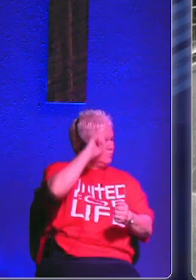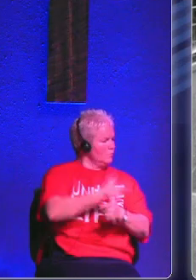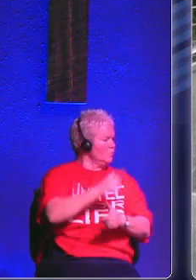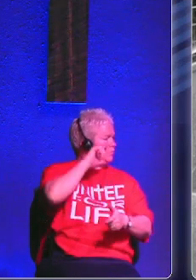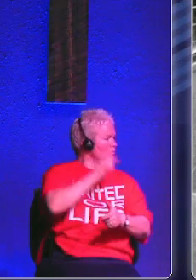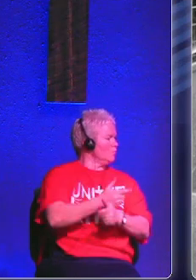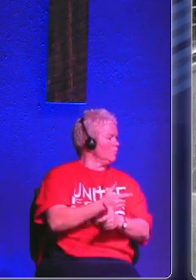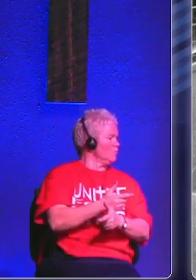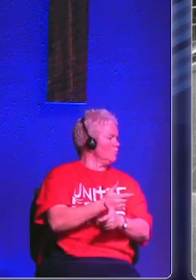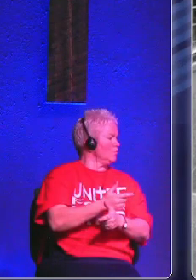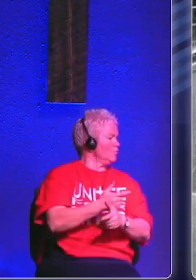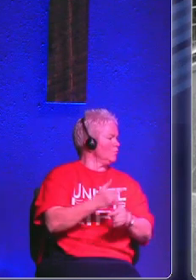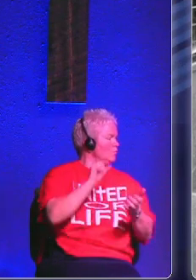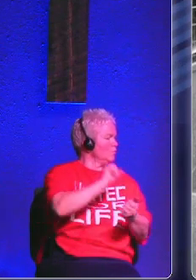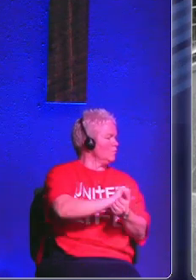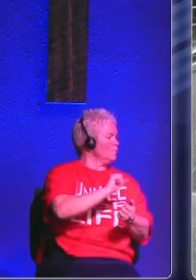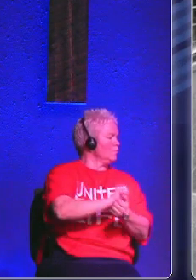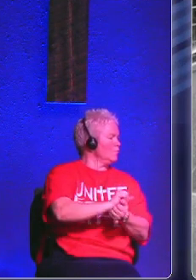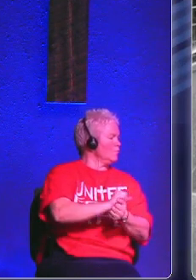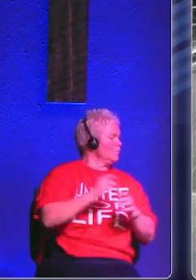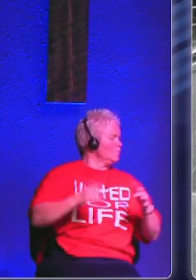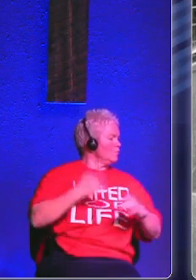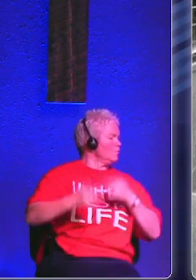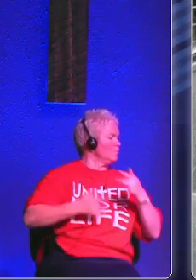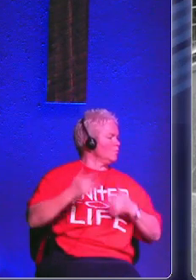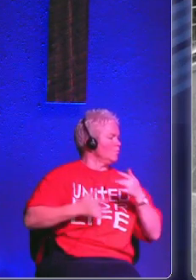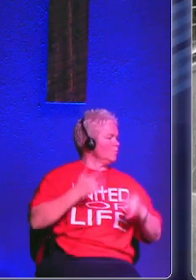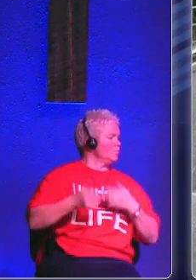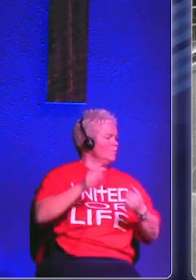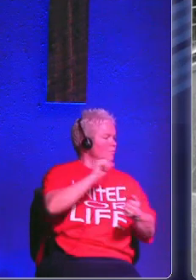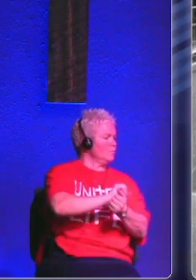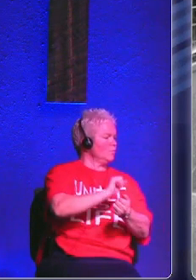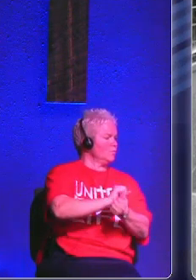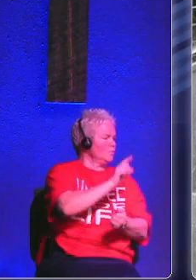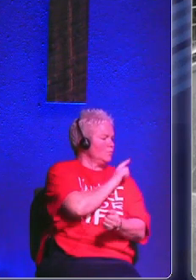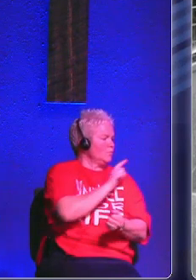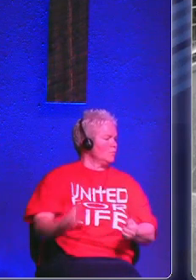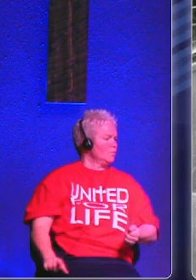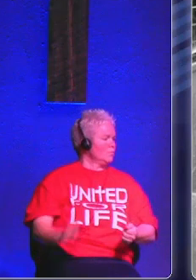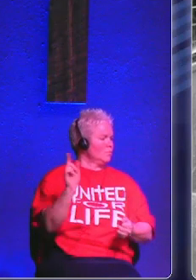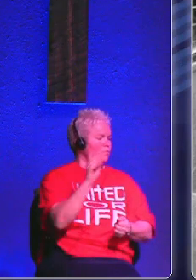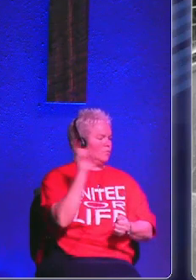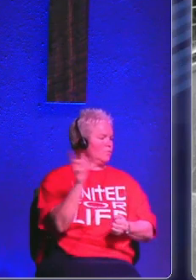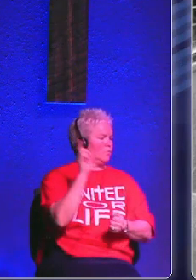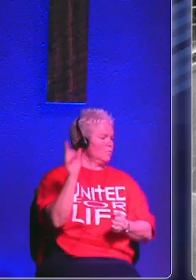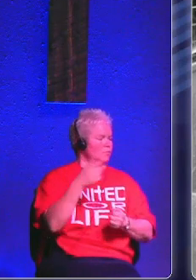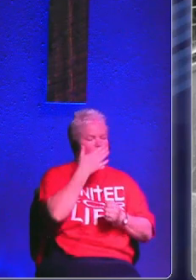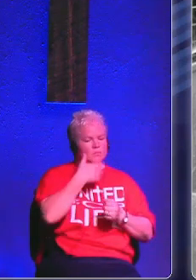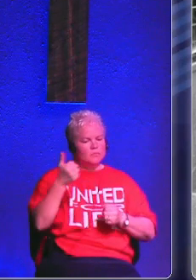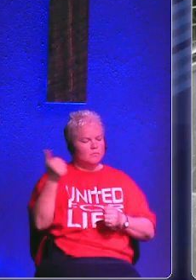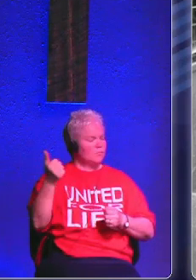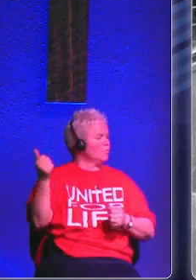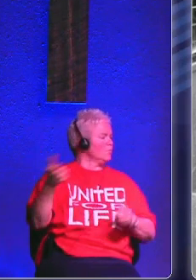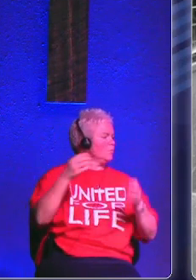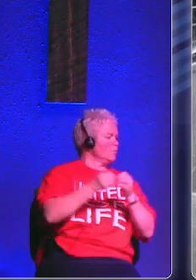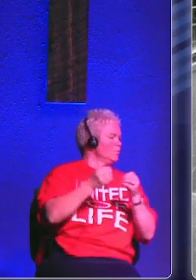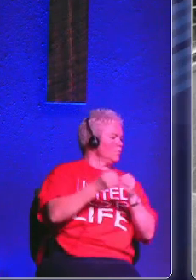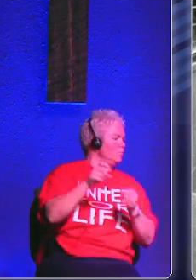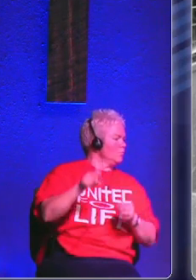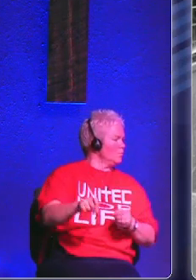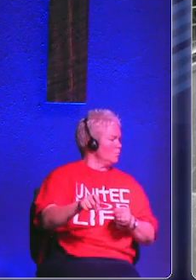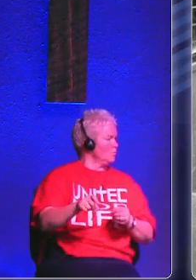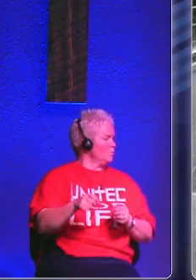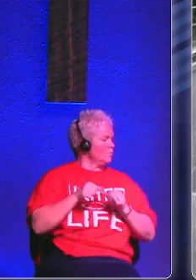steadfast, immovable, always excelling in the work of the Lord, always doing your best and doing more than is